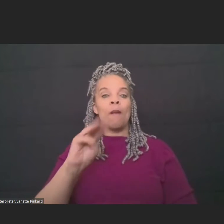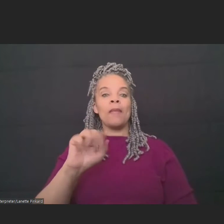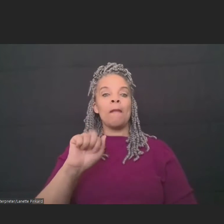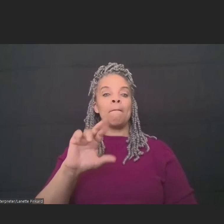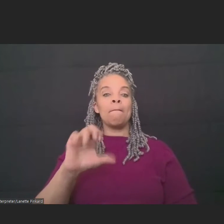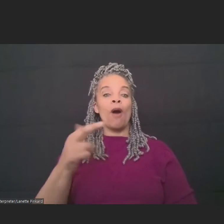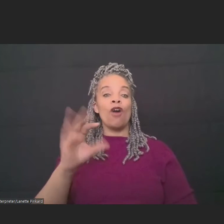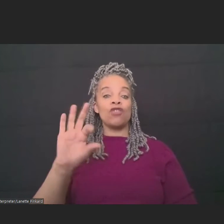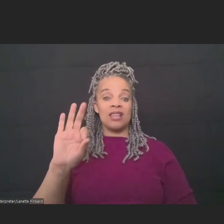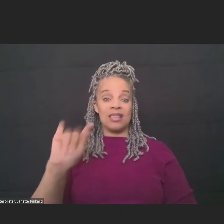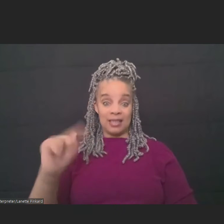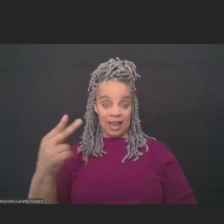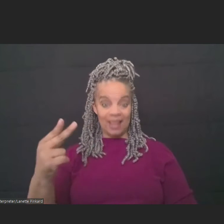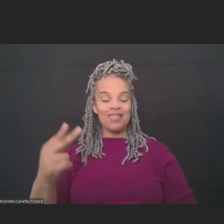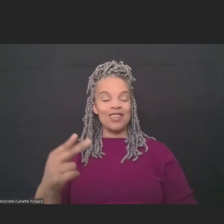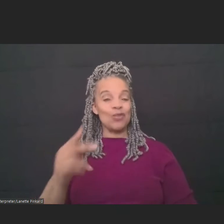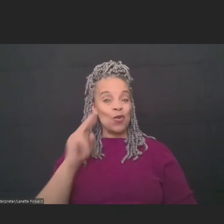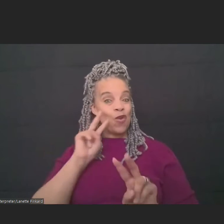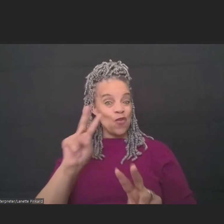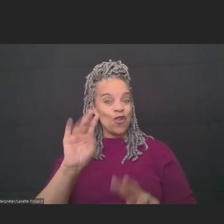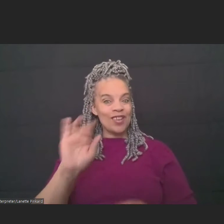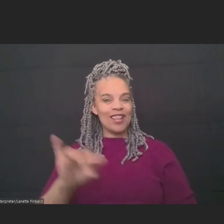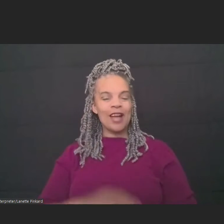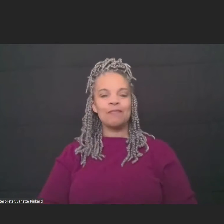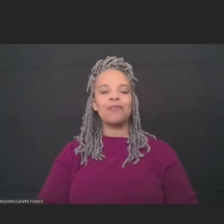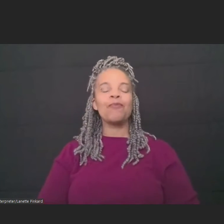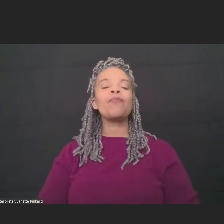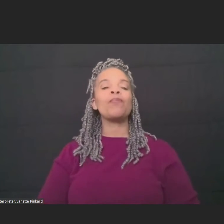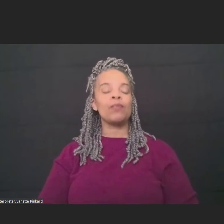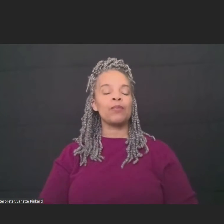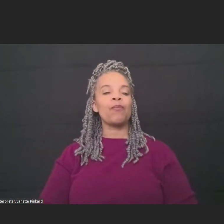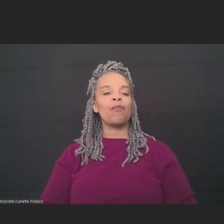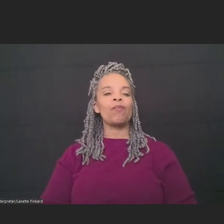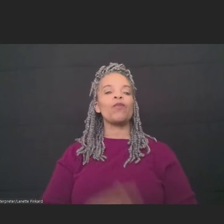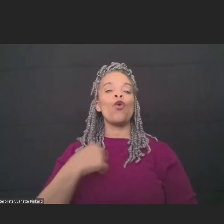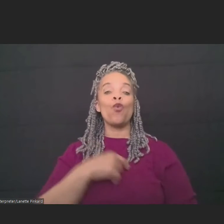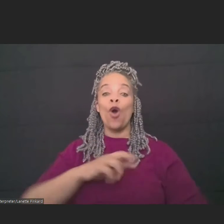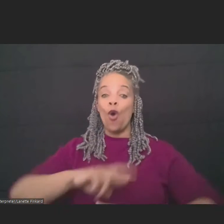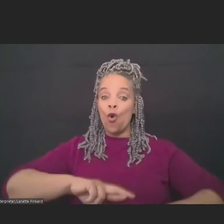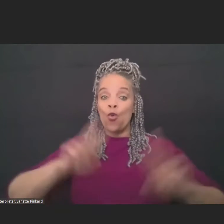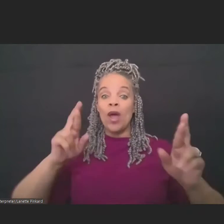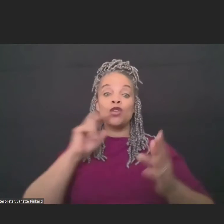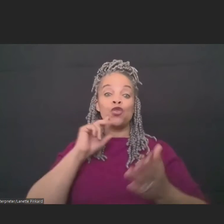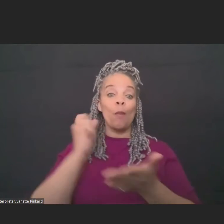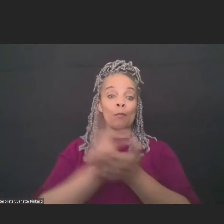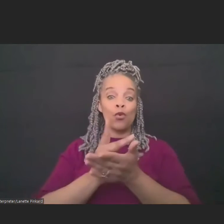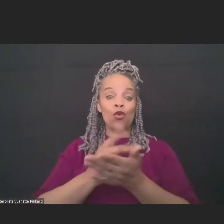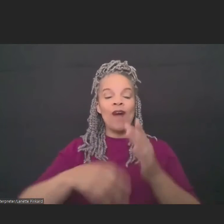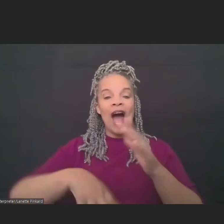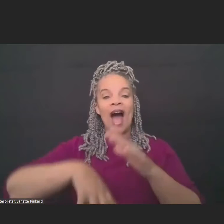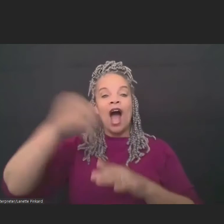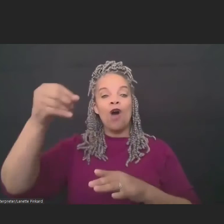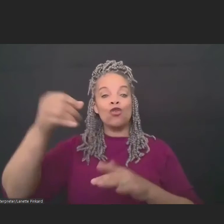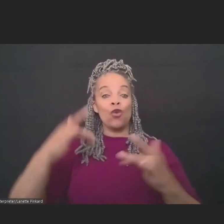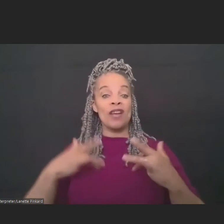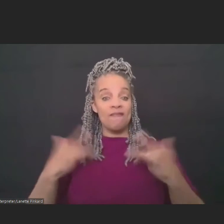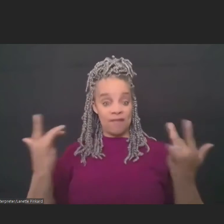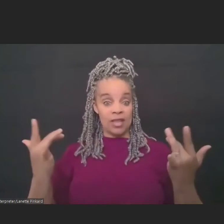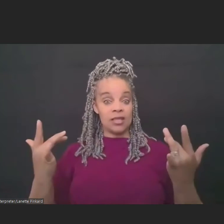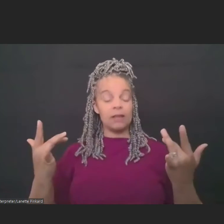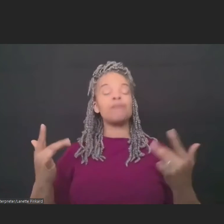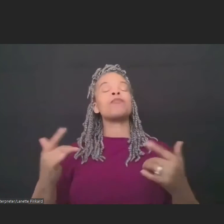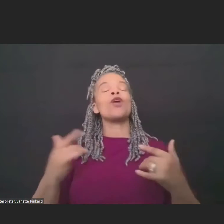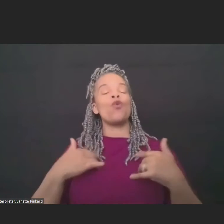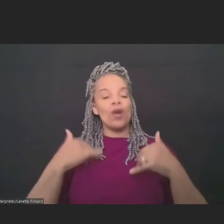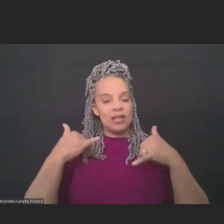we look forward to that. We are ready to approve outdoor events again. As you know, we still sit